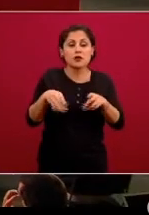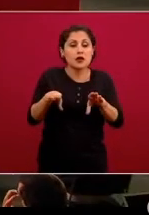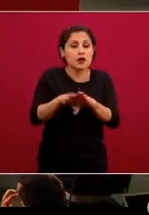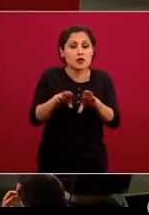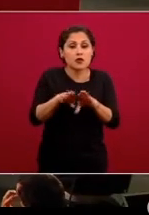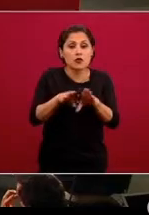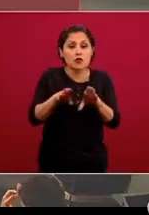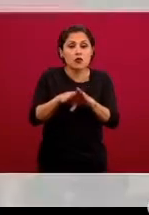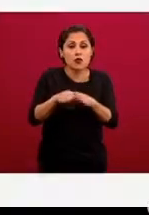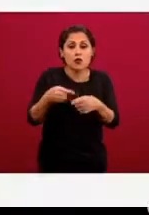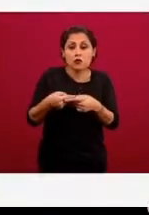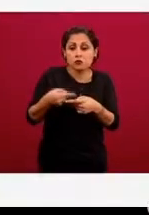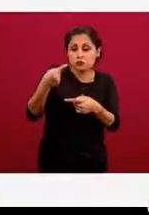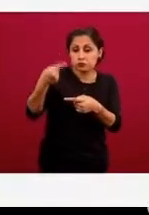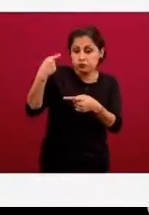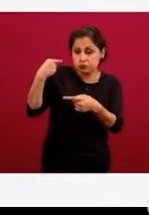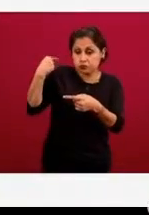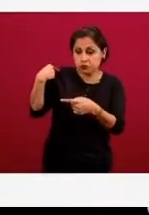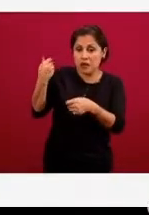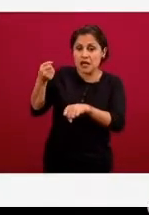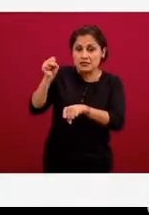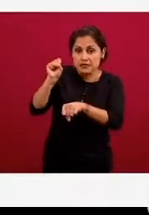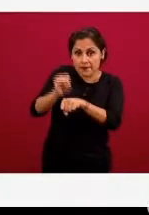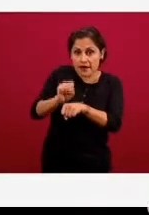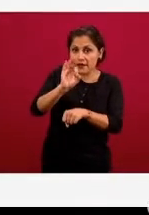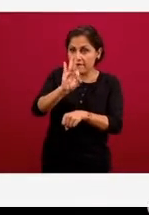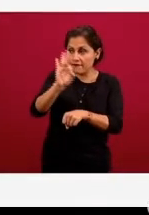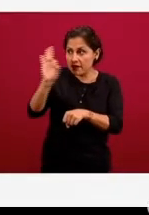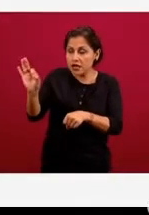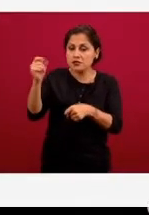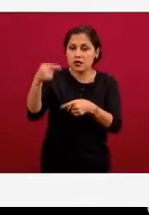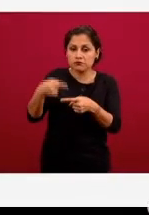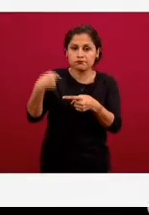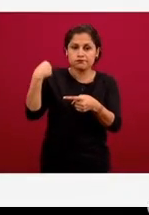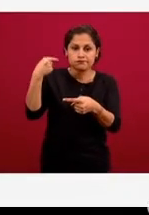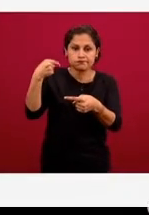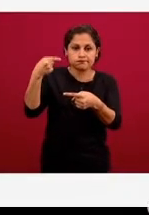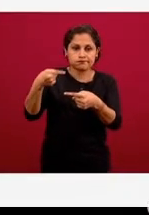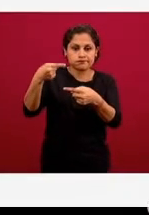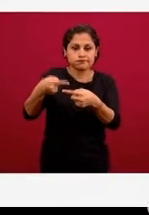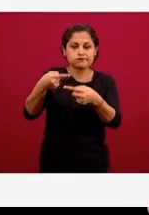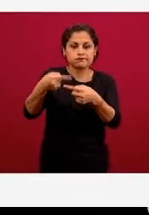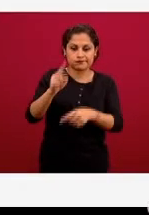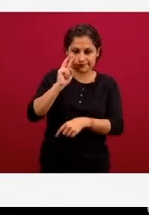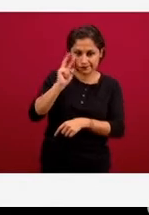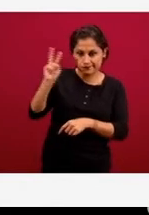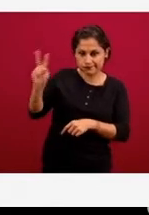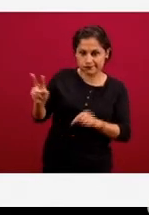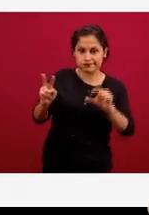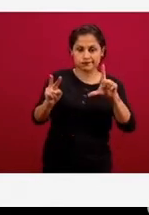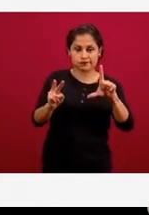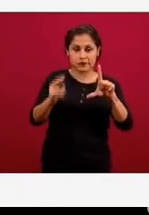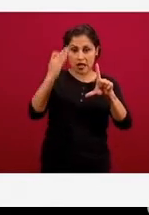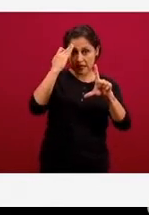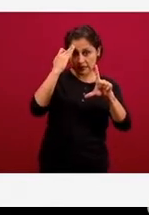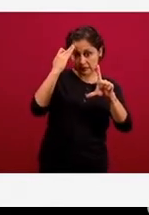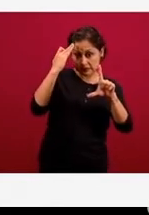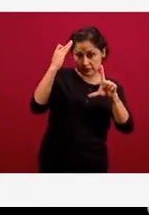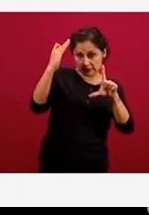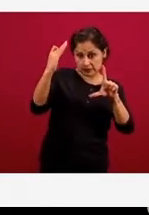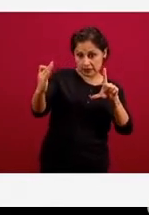weeks? You can see how, as time goes on, of course, logically, we have